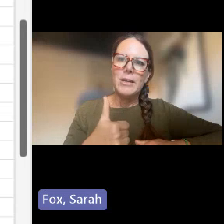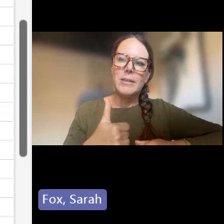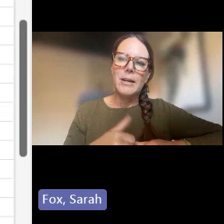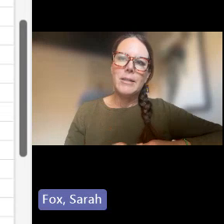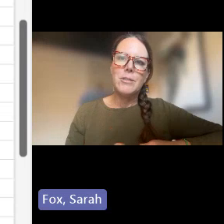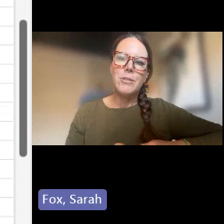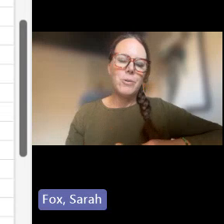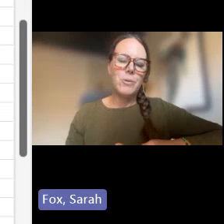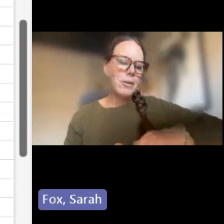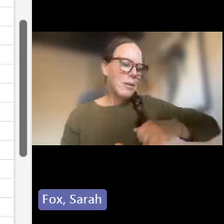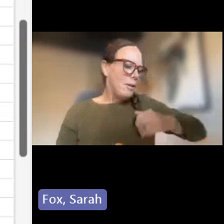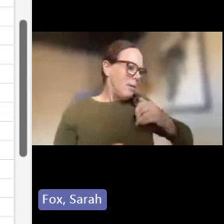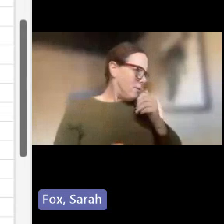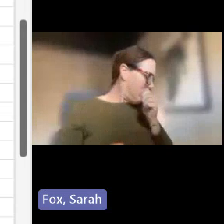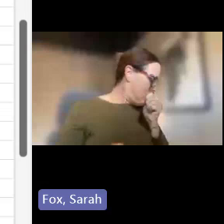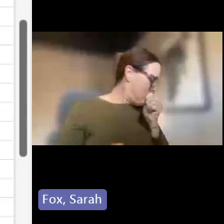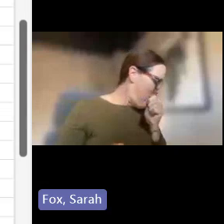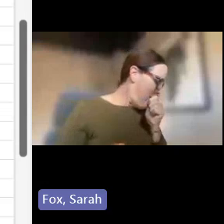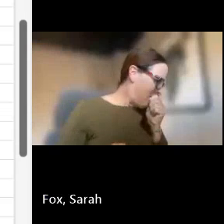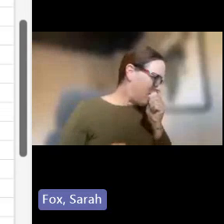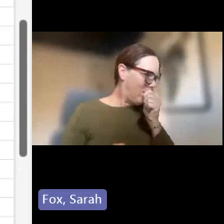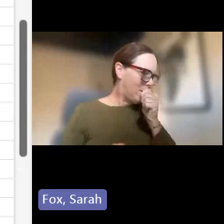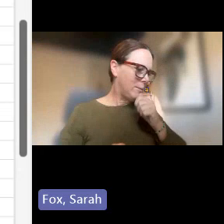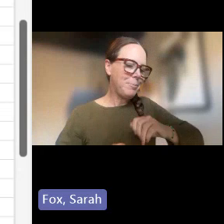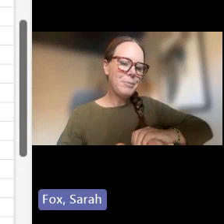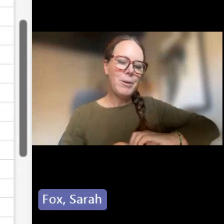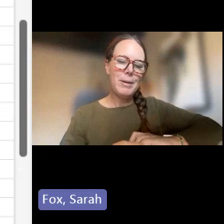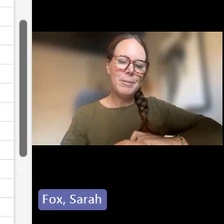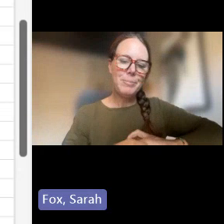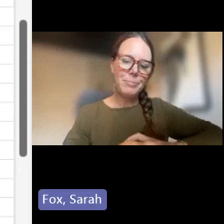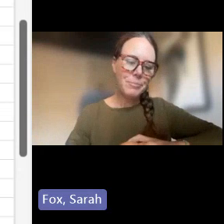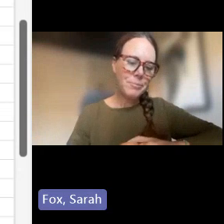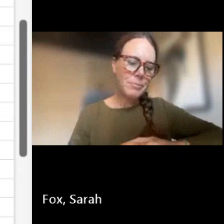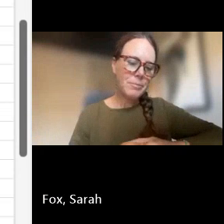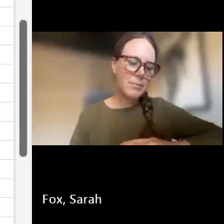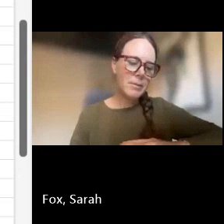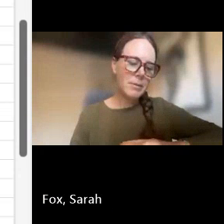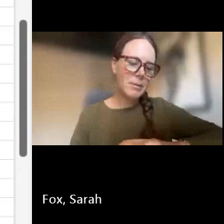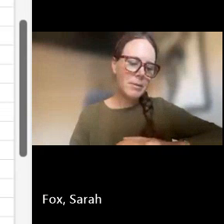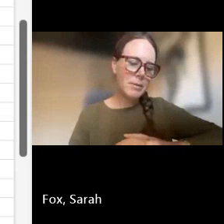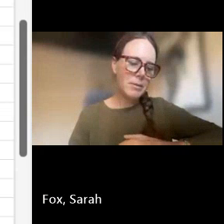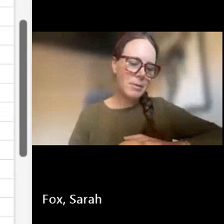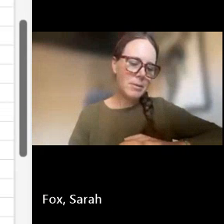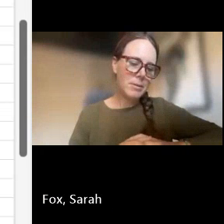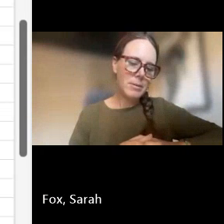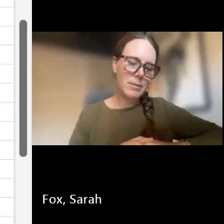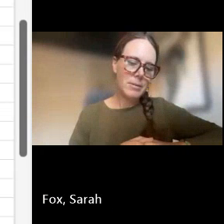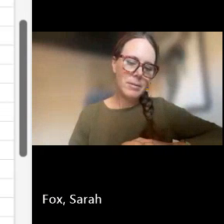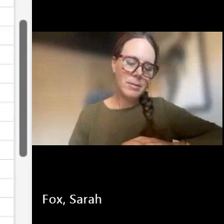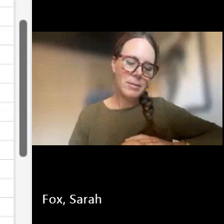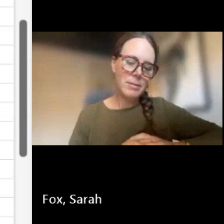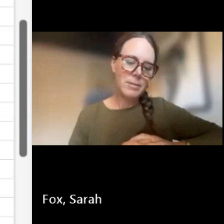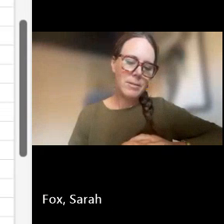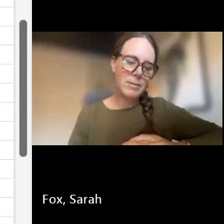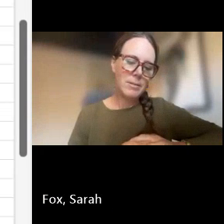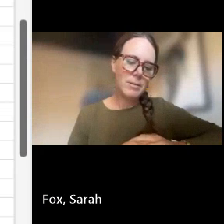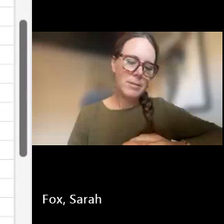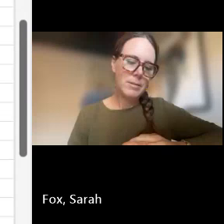think Janet and I did too. All right. 40th Pacific Northwest Mid